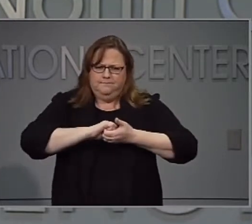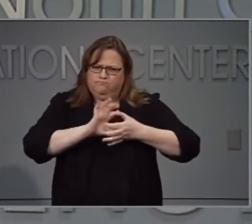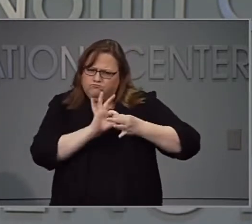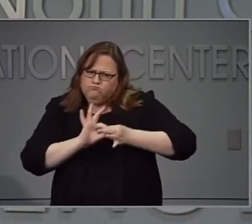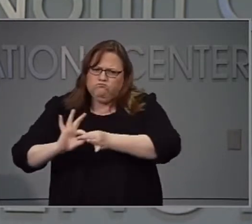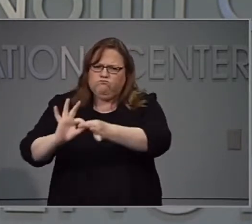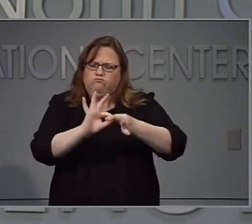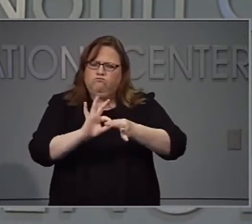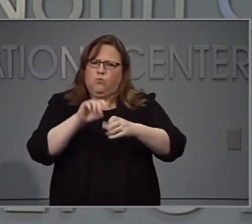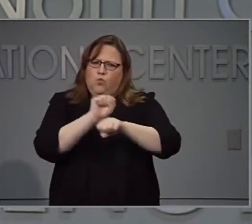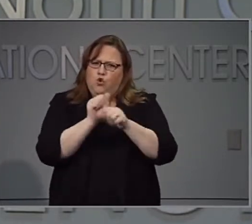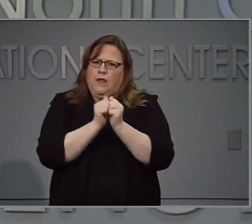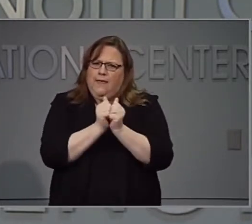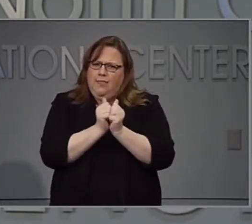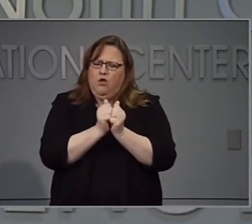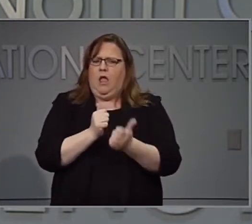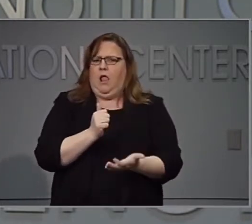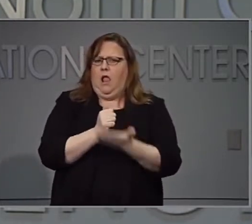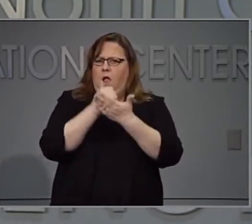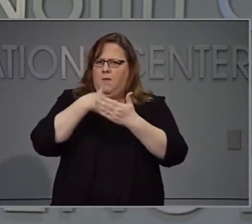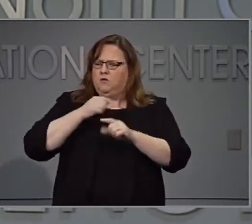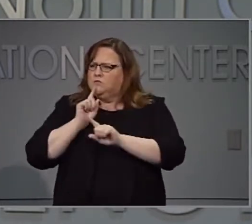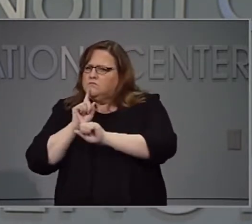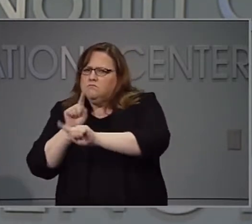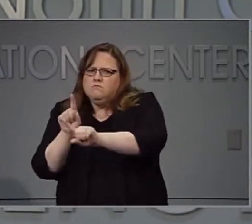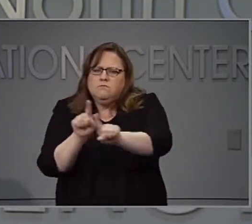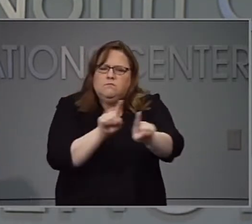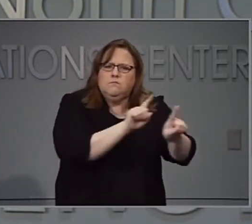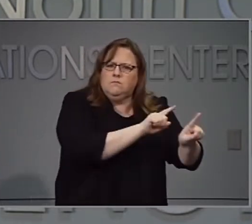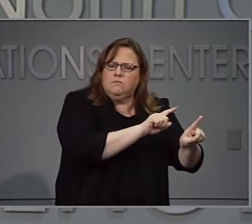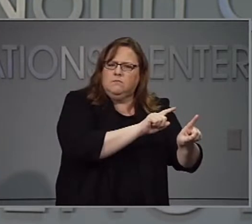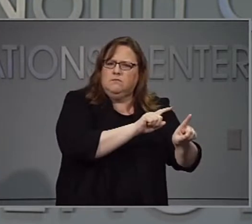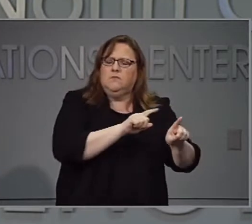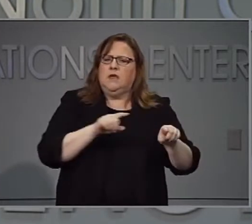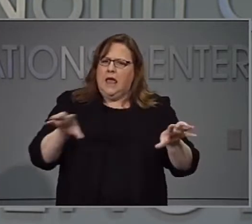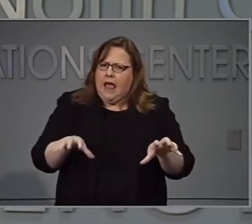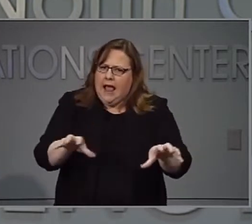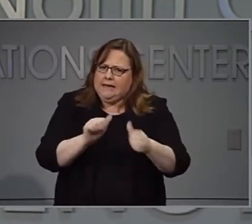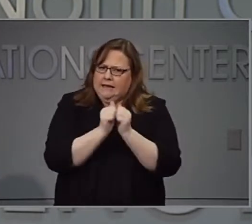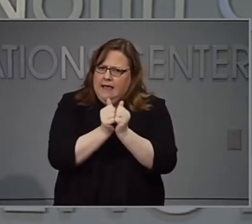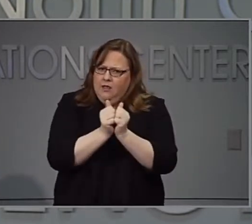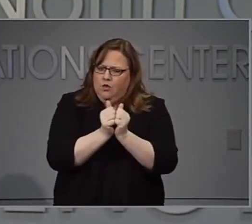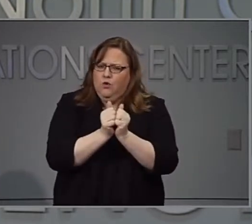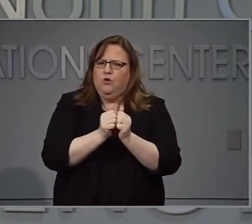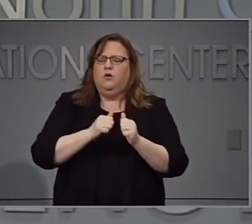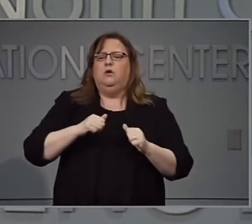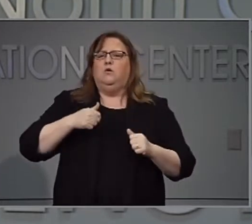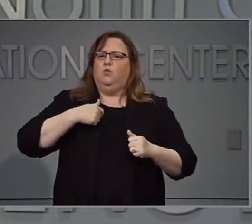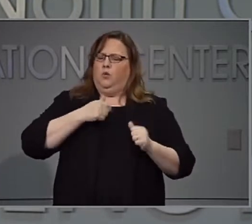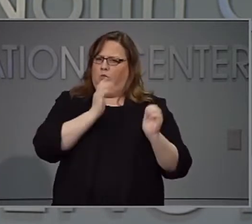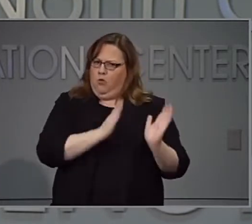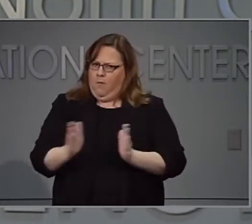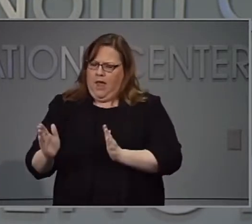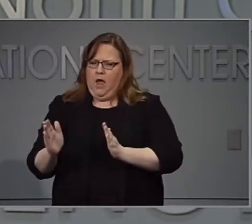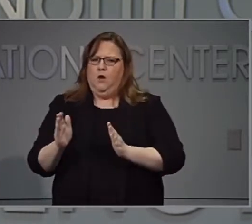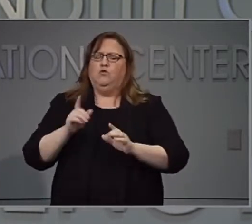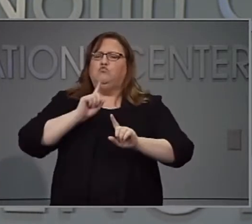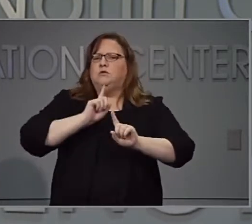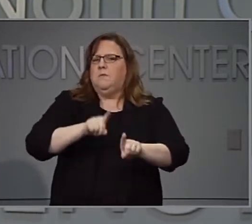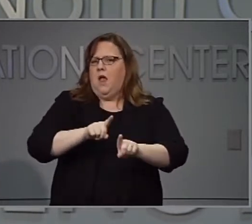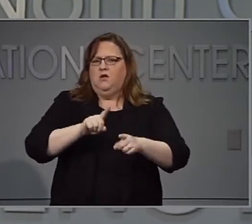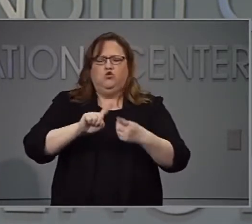actions across the State Emergency Response Team to enhance our all-hazards approach to preparedness and